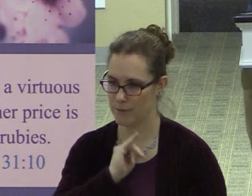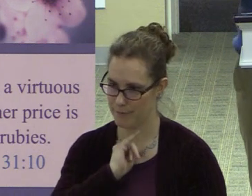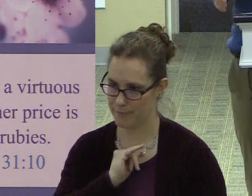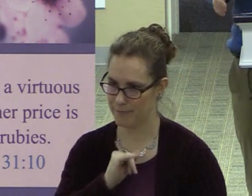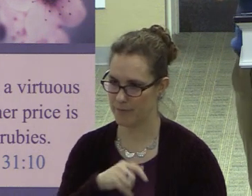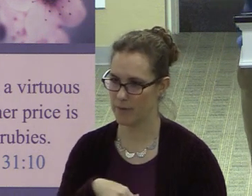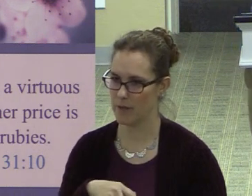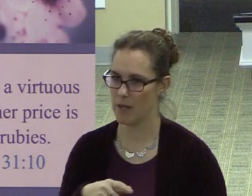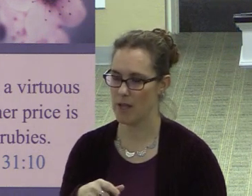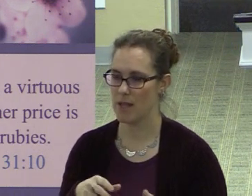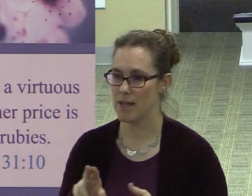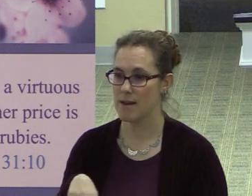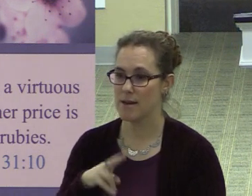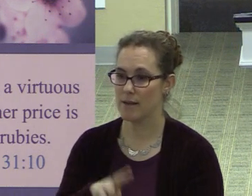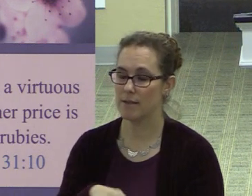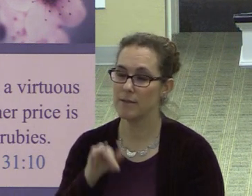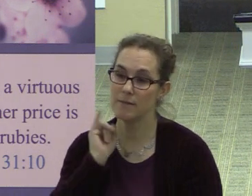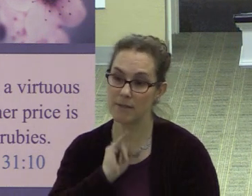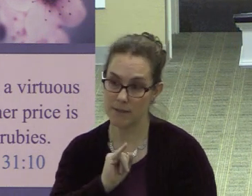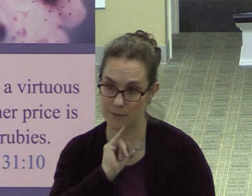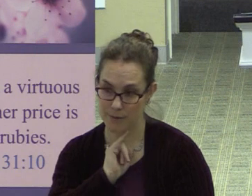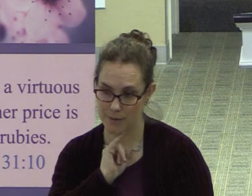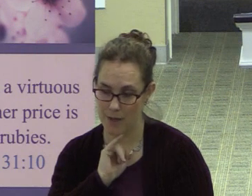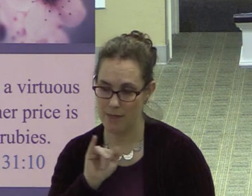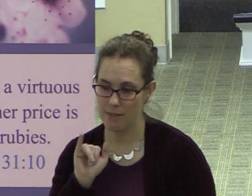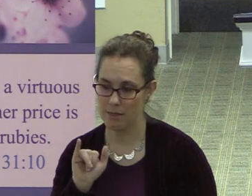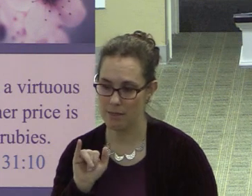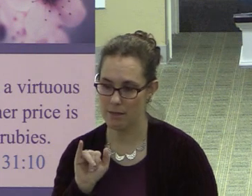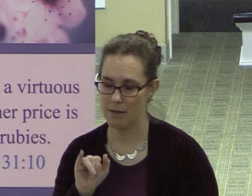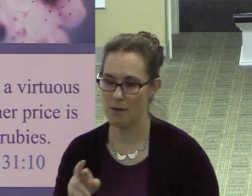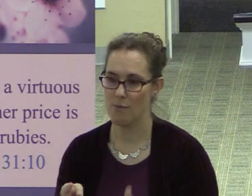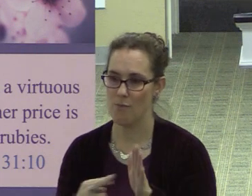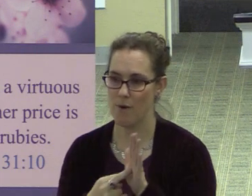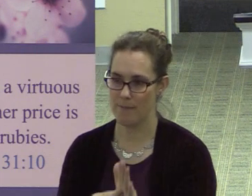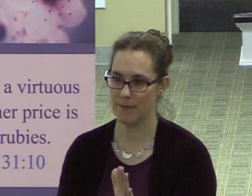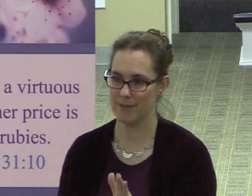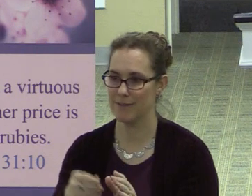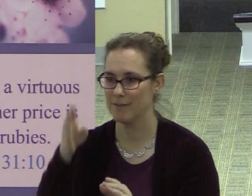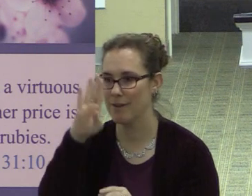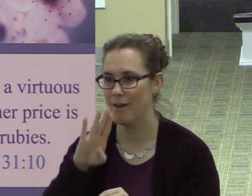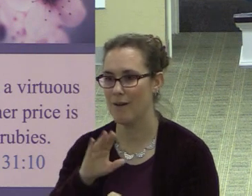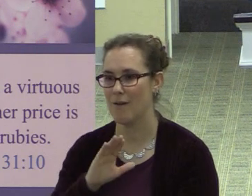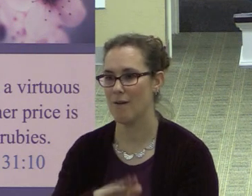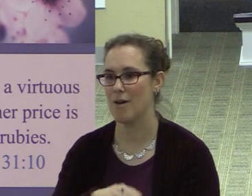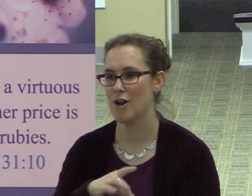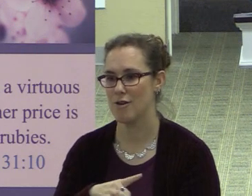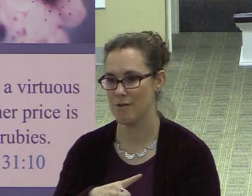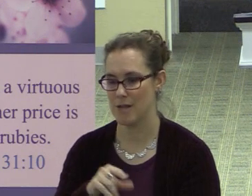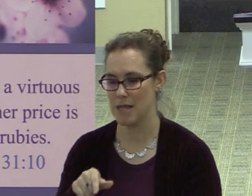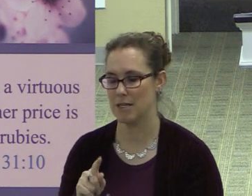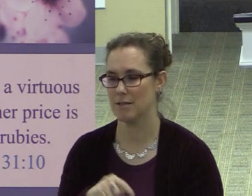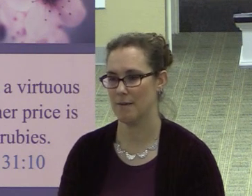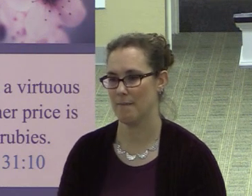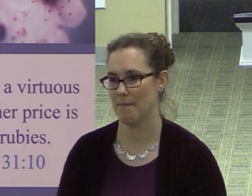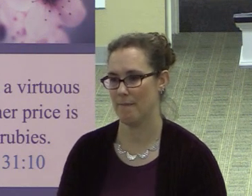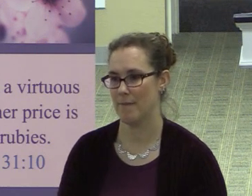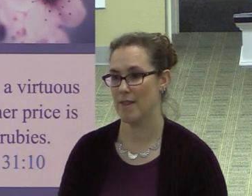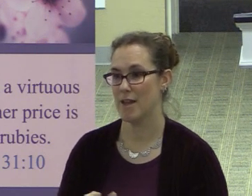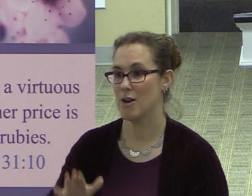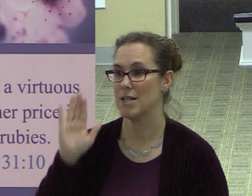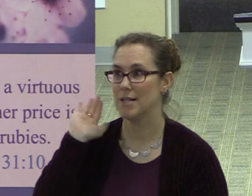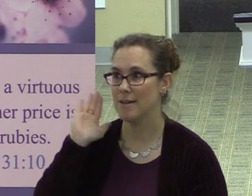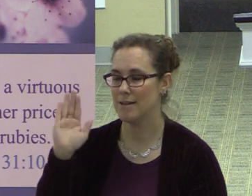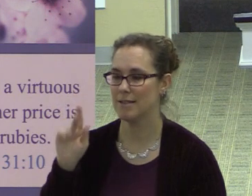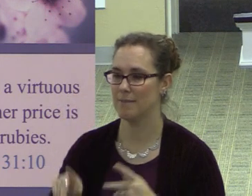what's at stake here. The nation of Israel represents God on earth at this point in time. They are his